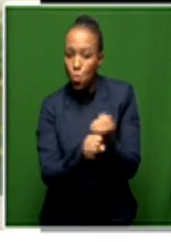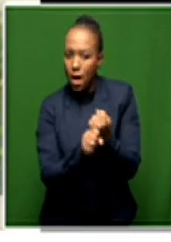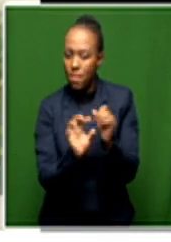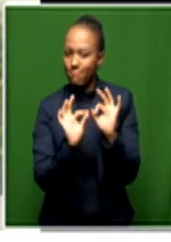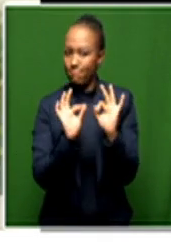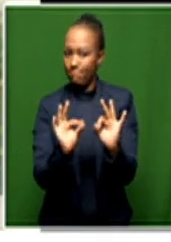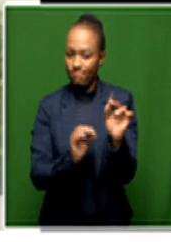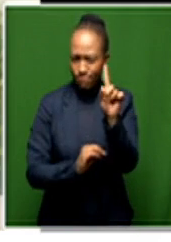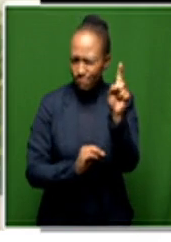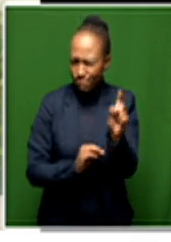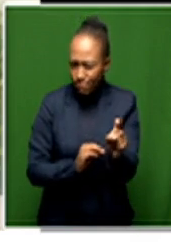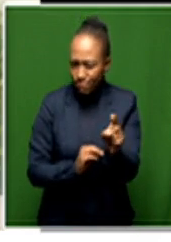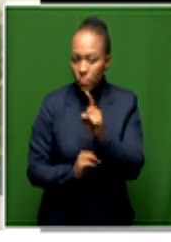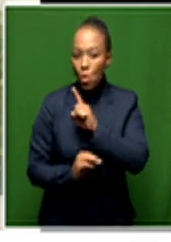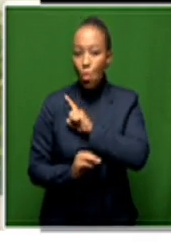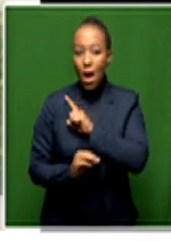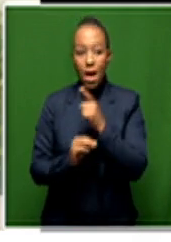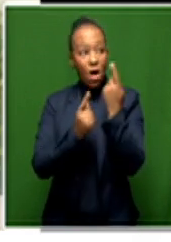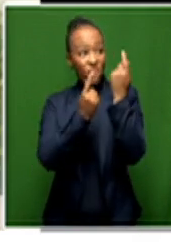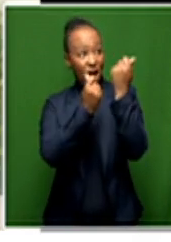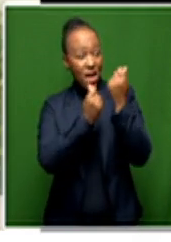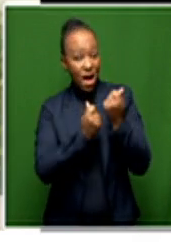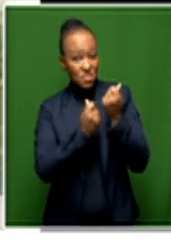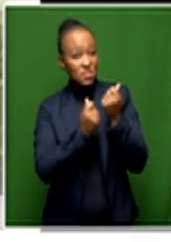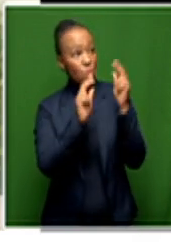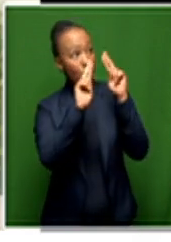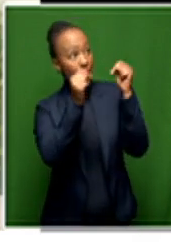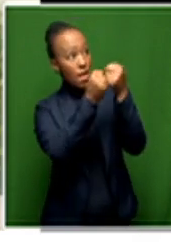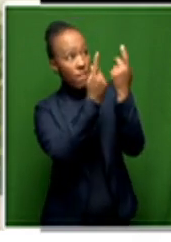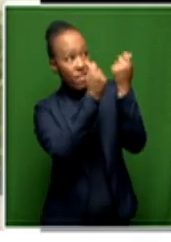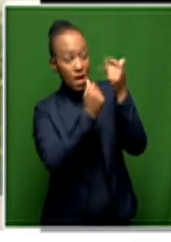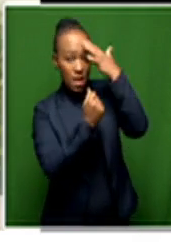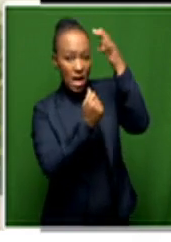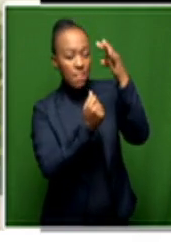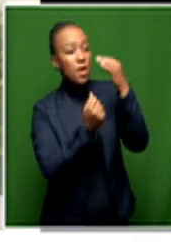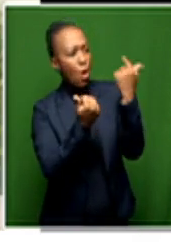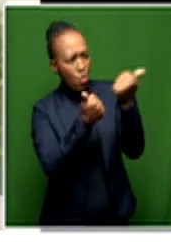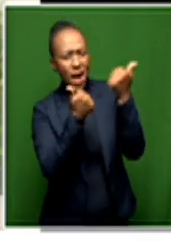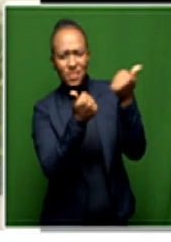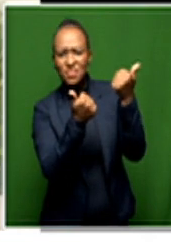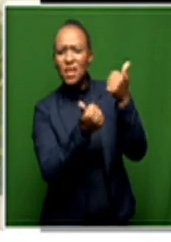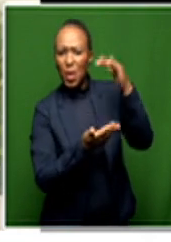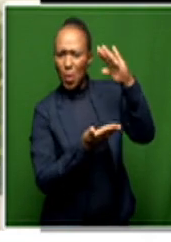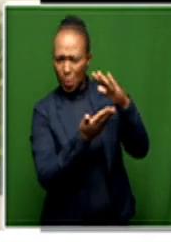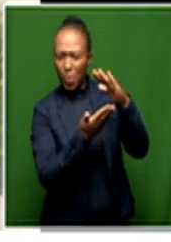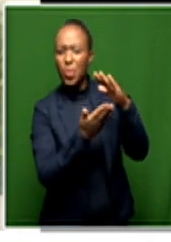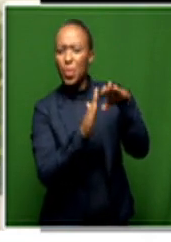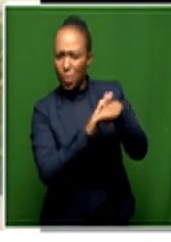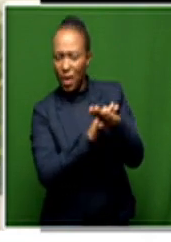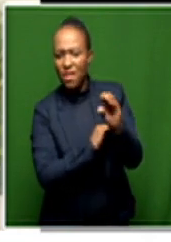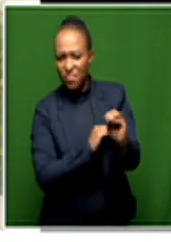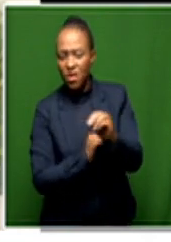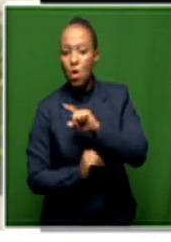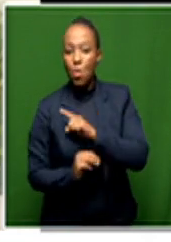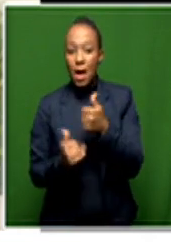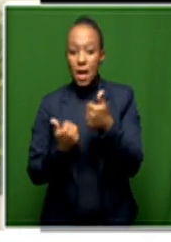fiscus is stretched far enough. We can't afford another stage of corruption. We're already dealing, as you already said in your intro, with over